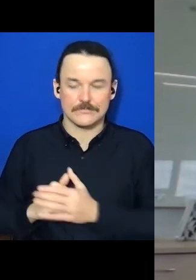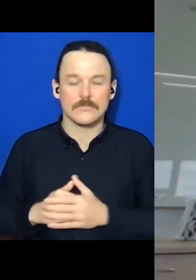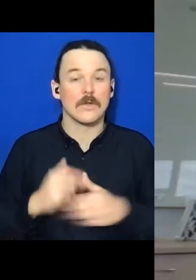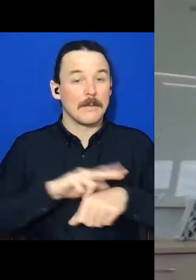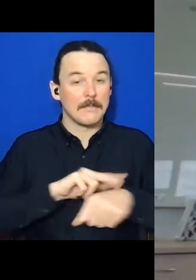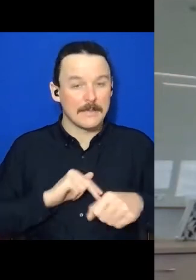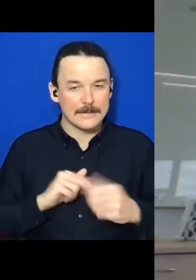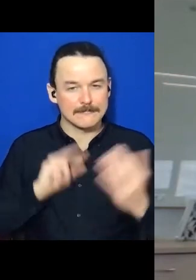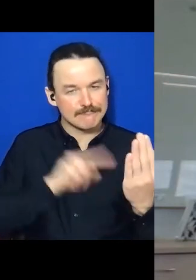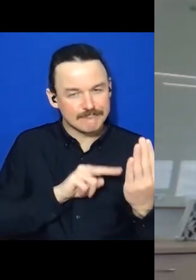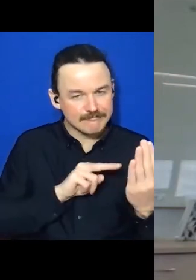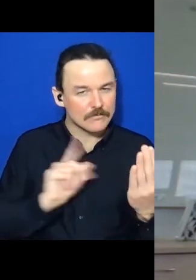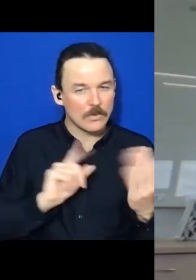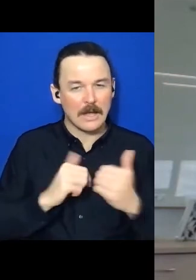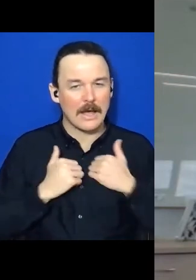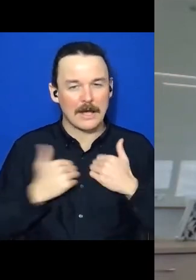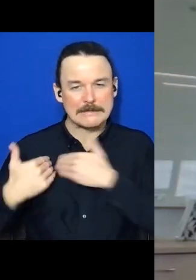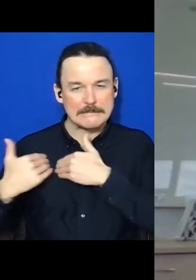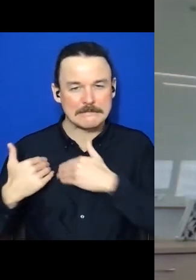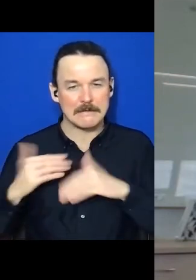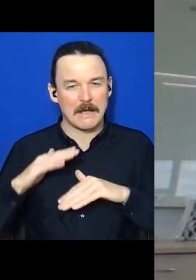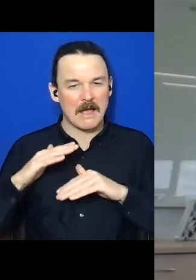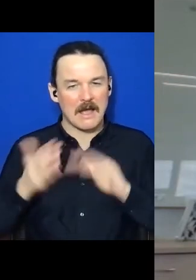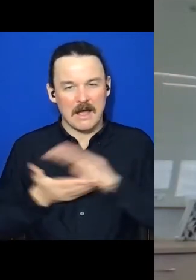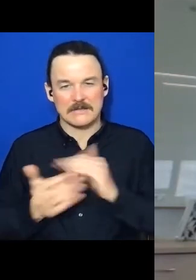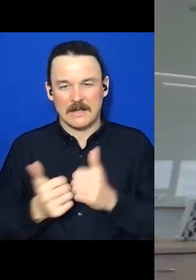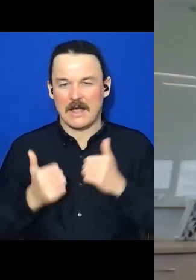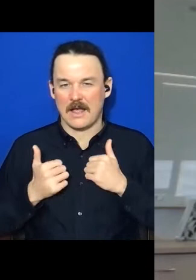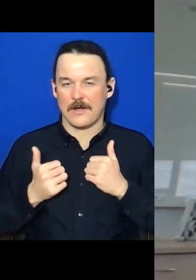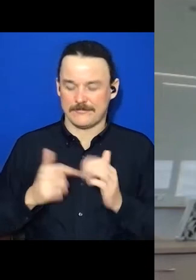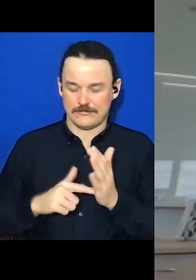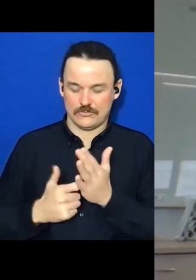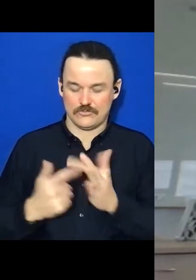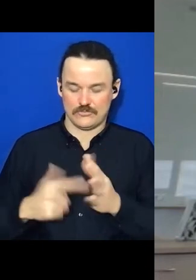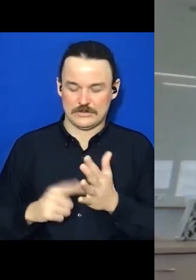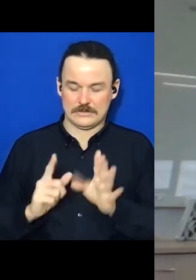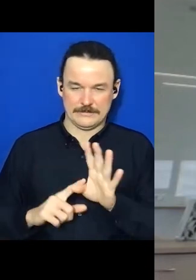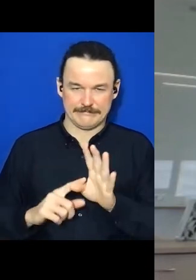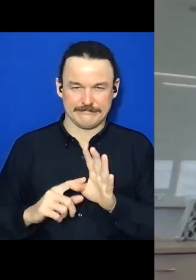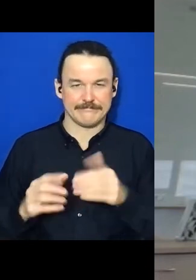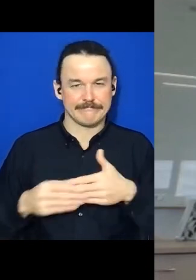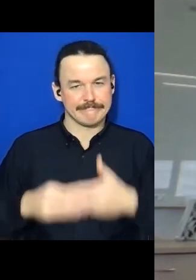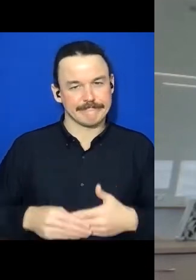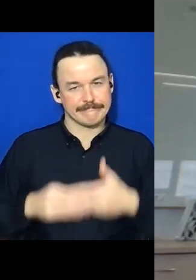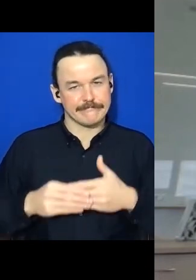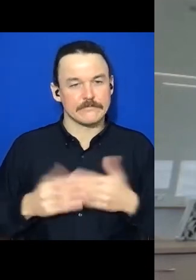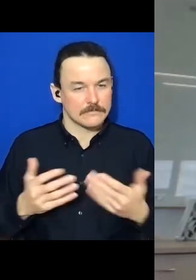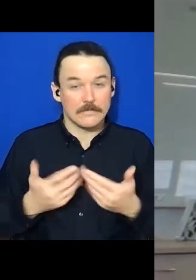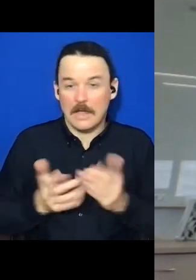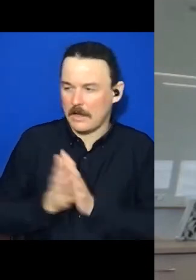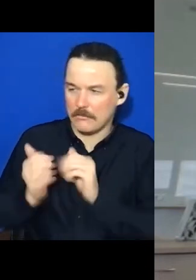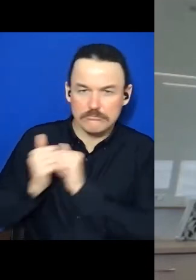become good partners with Māori? How do we provide protection to that community? And how do